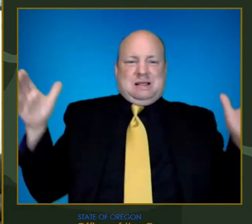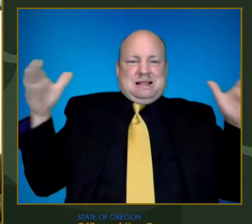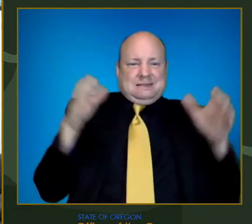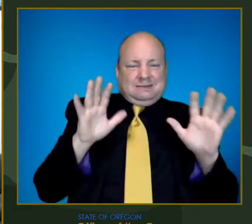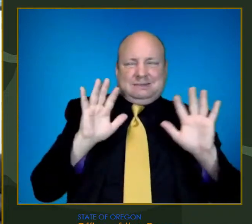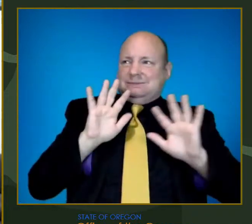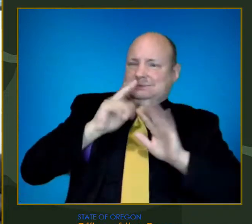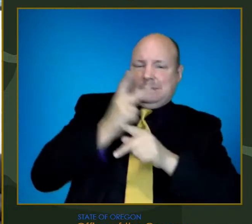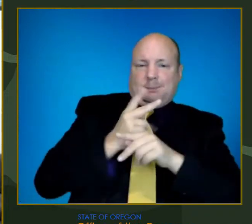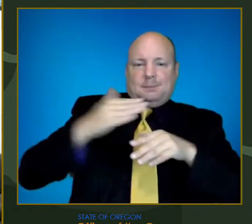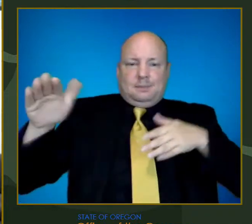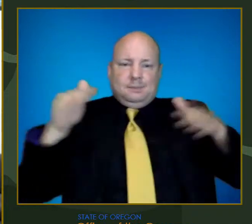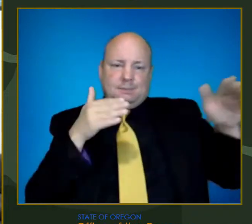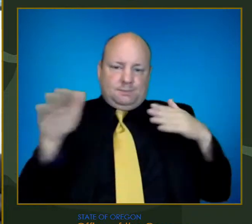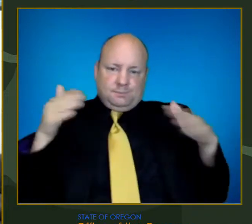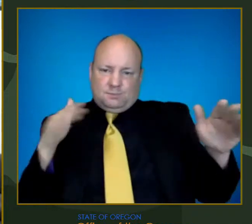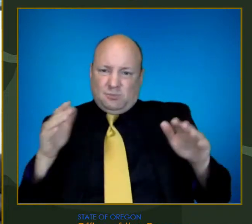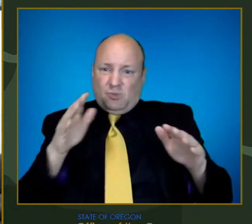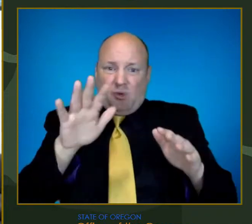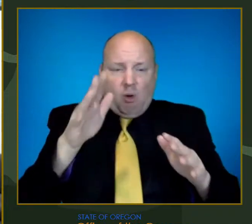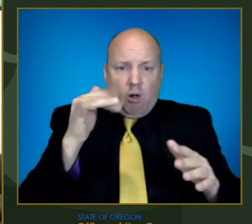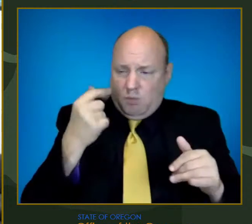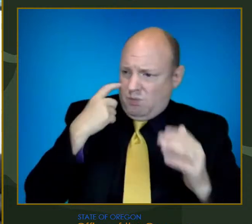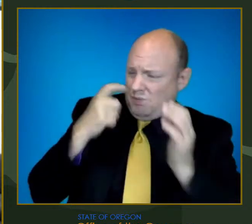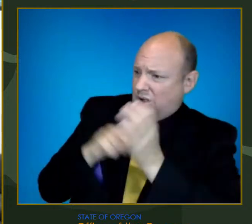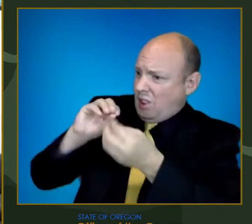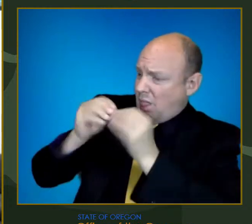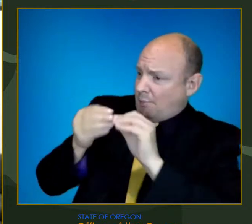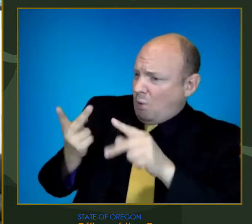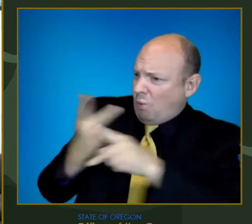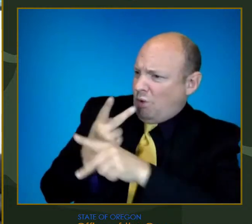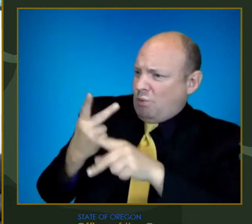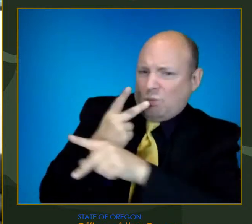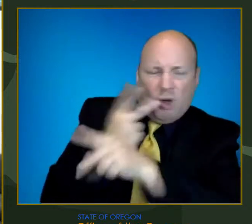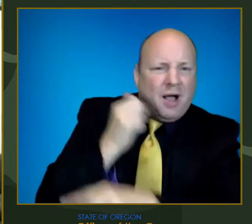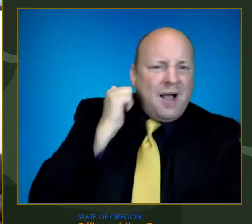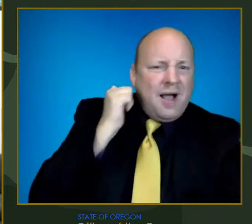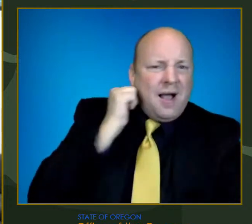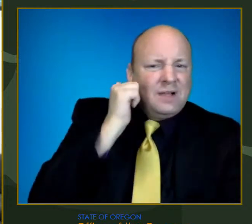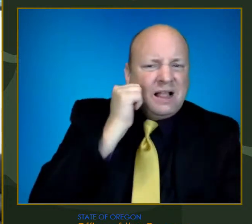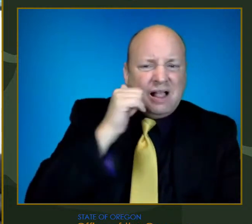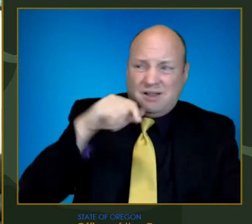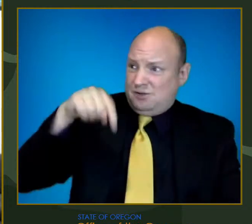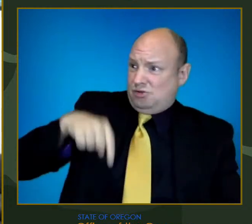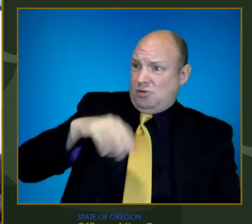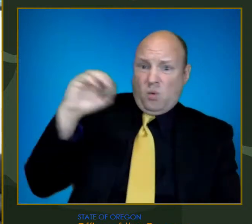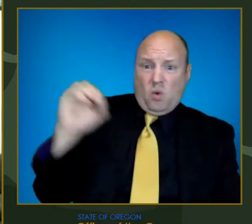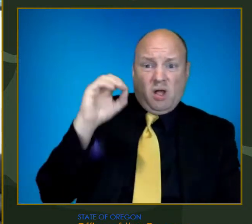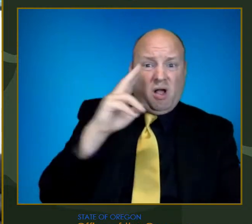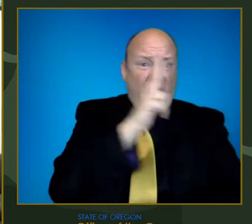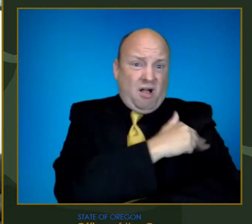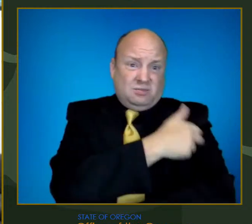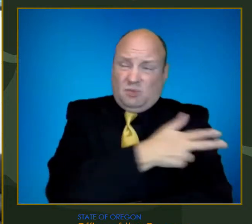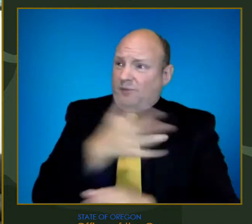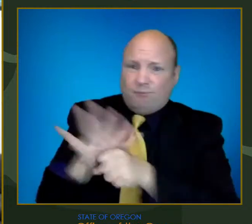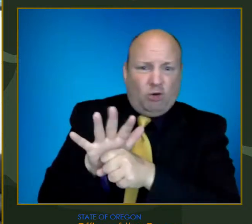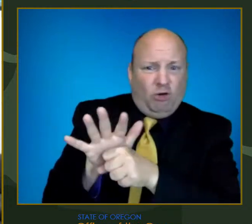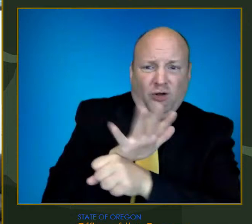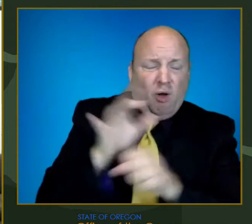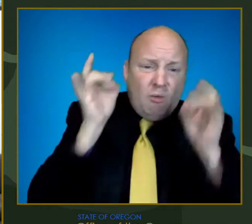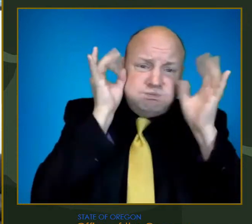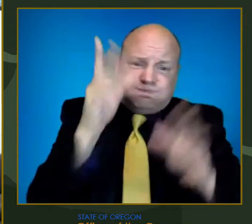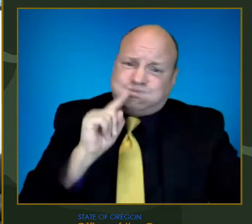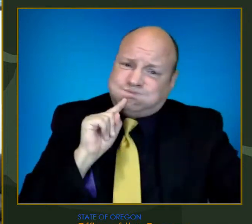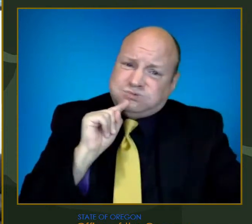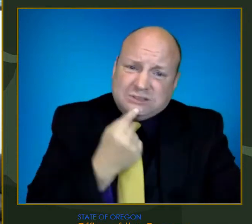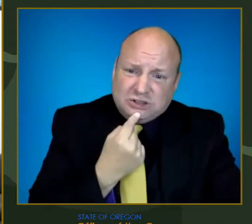day. I want to be honest. The situation in Oregon's hospitals is growing increasingly dire. Our healthcare system is on the verge of collapse in